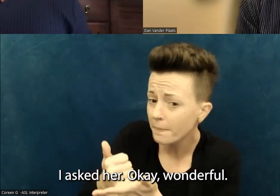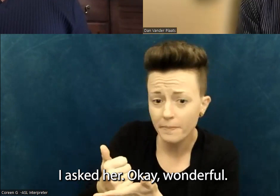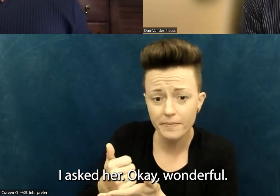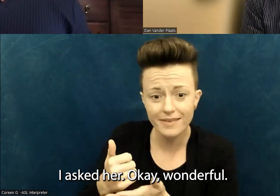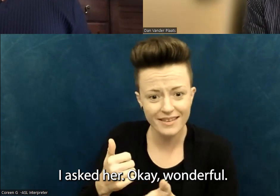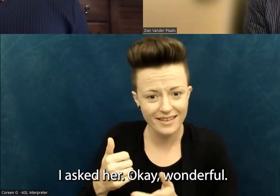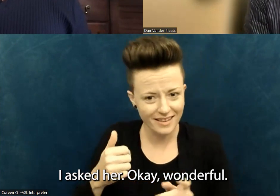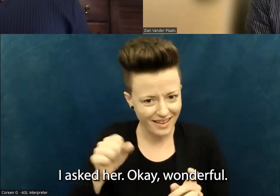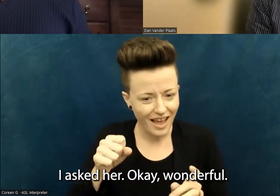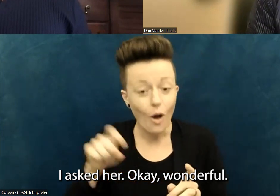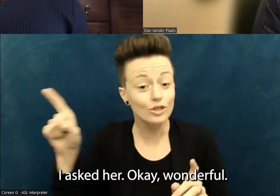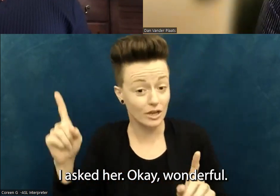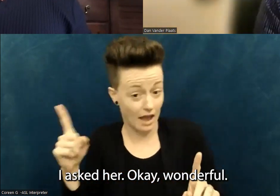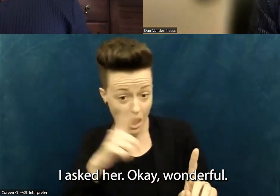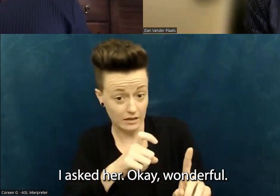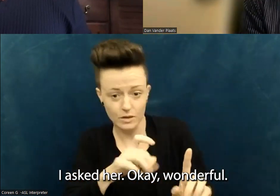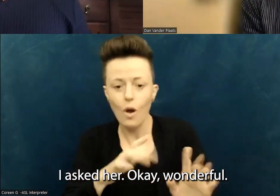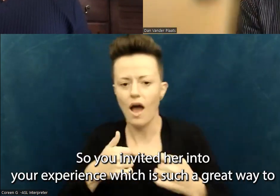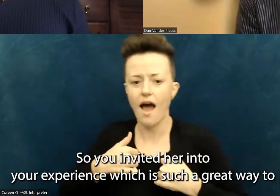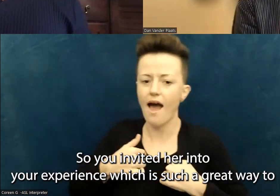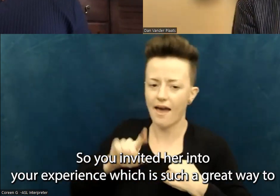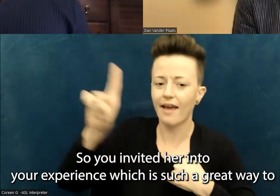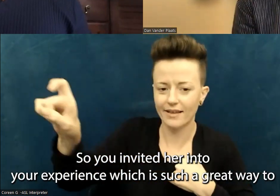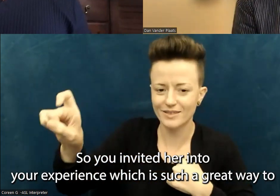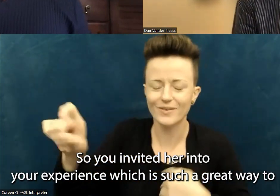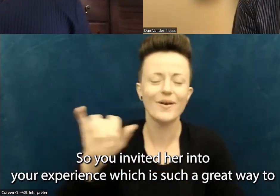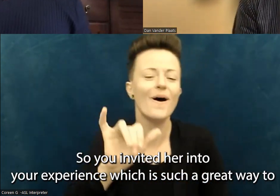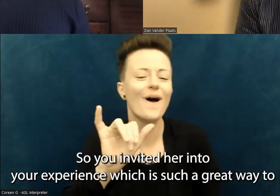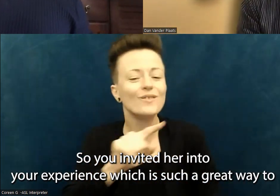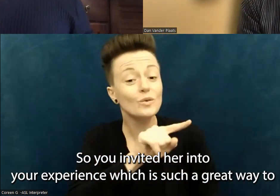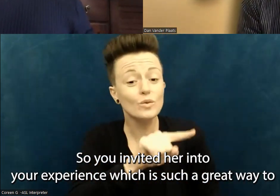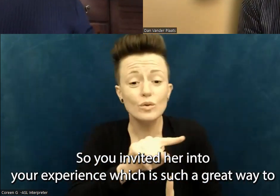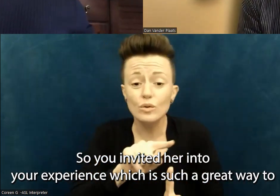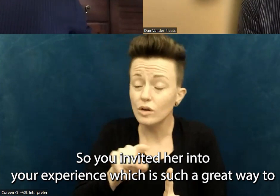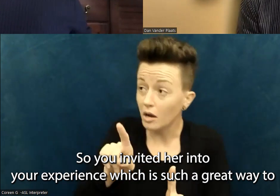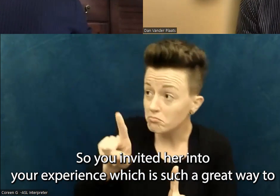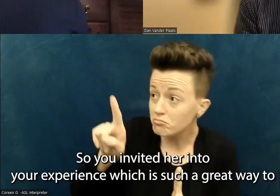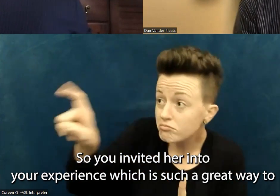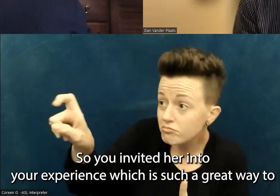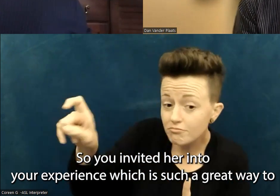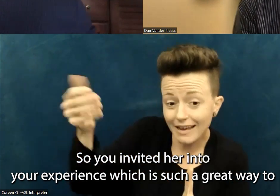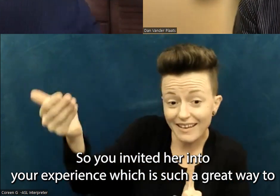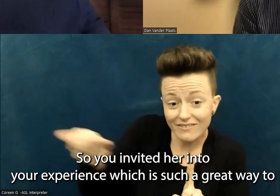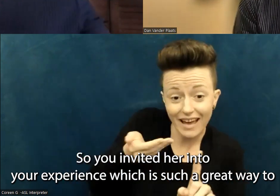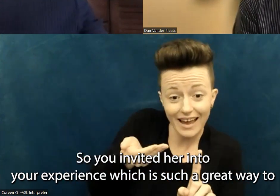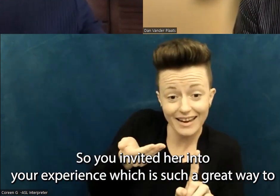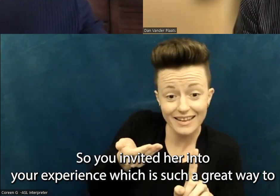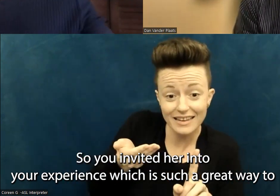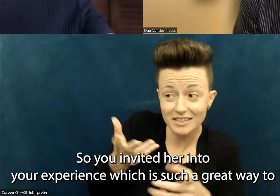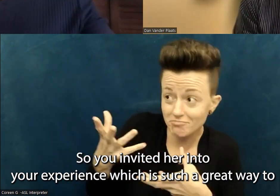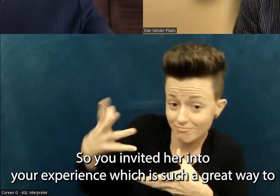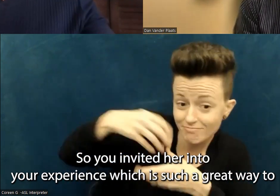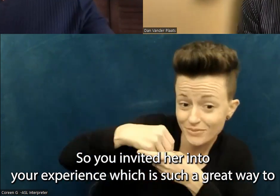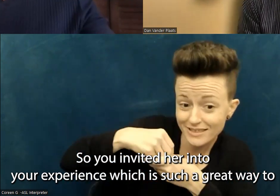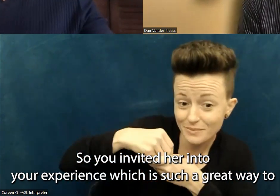I asked her. You asked her. Okay, wonderful. I asked her. So you invited her into your experience, which is such a great